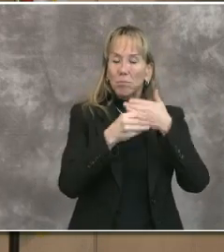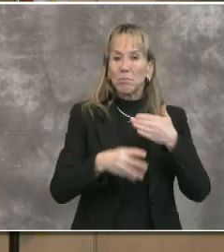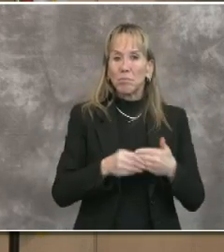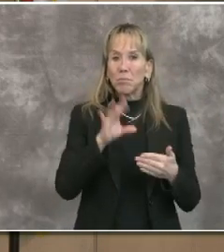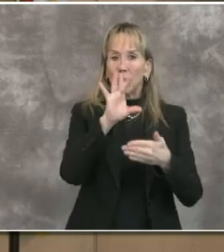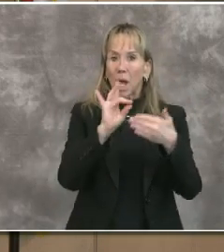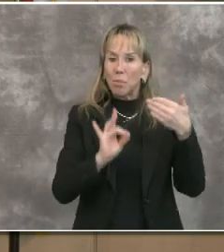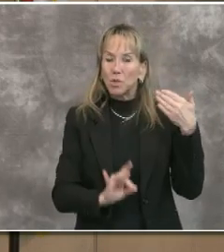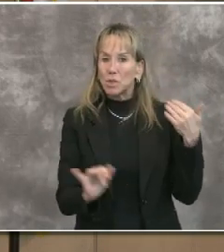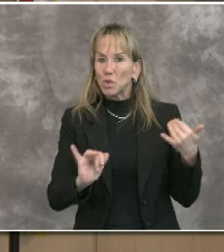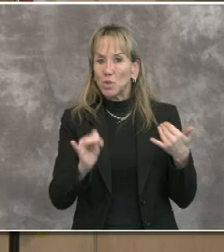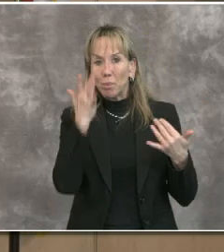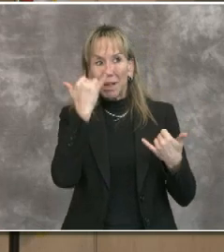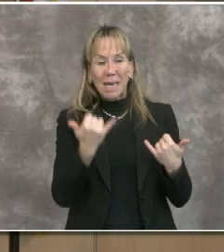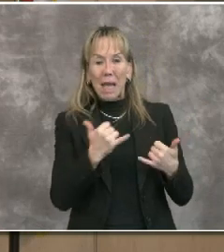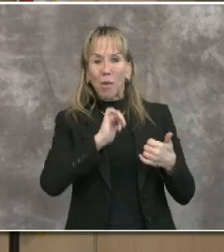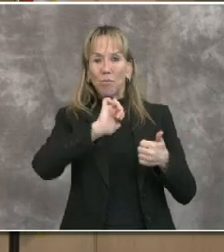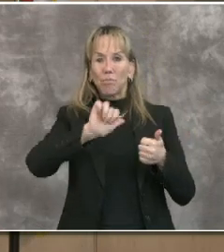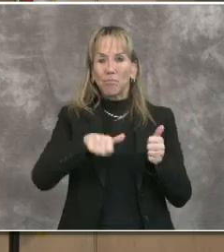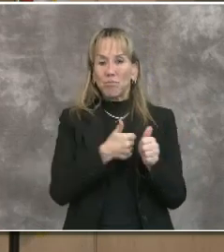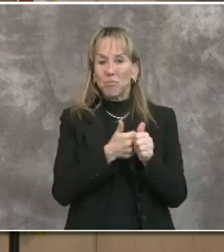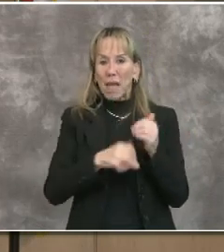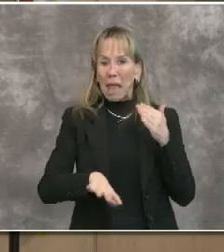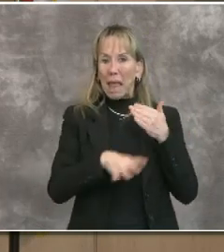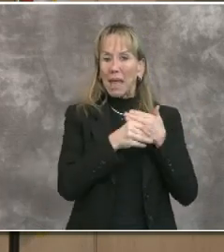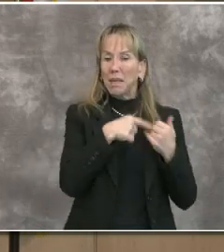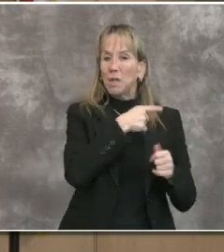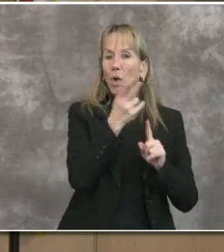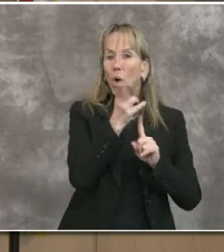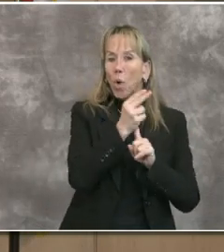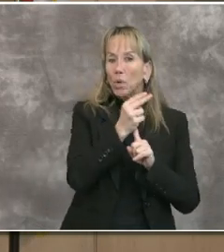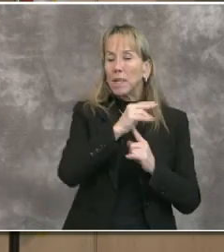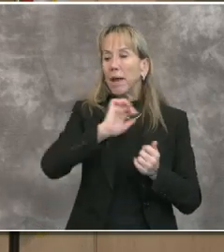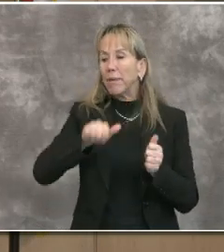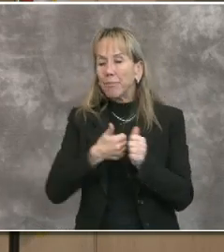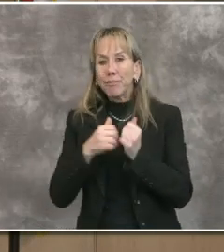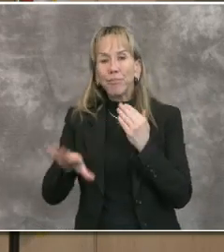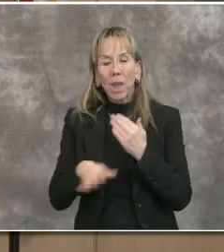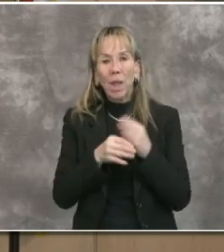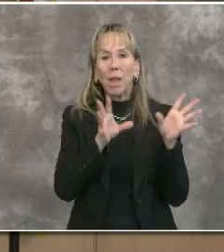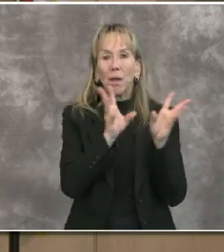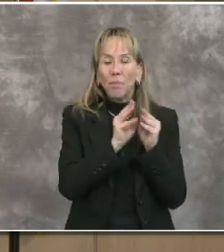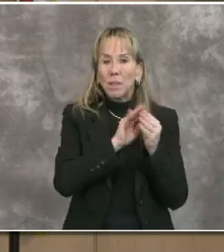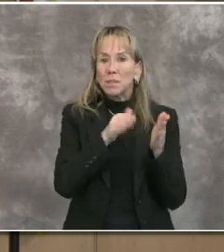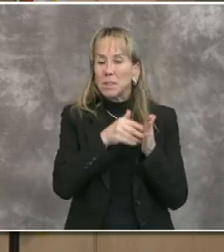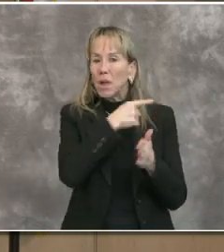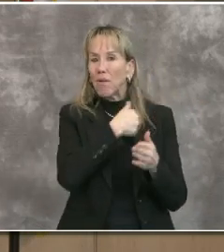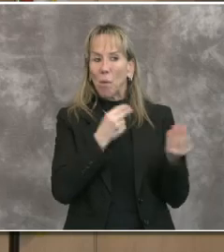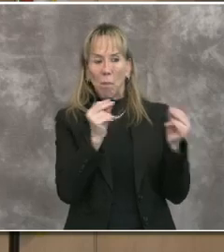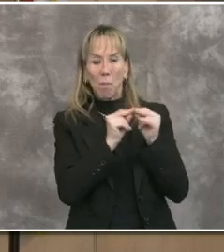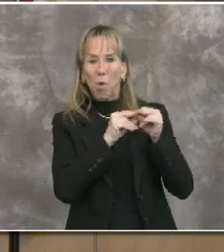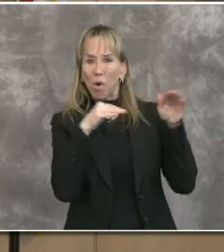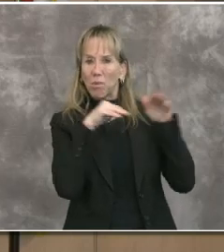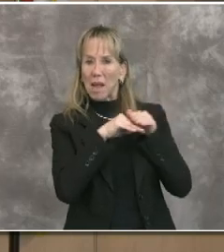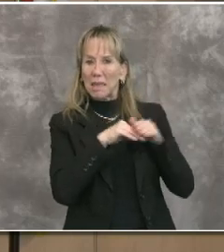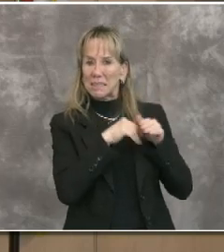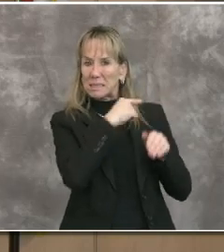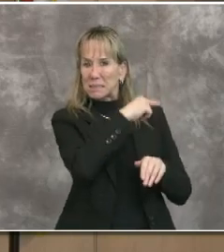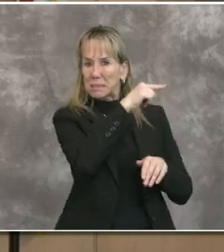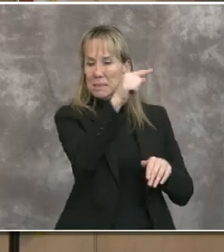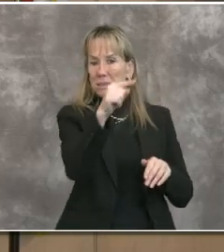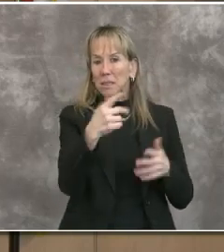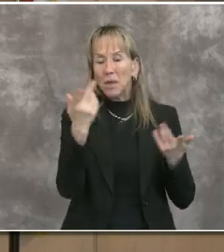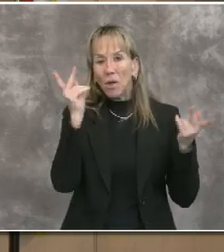the hotels that we have access to for individuals with COVID or might